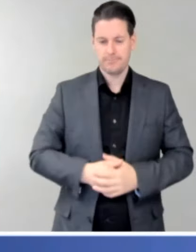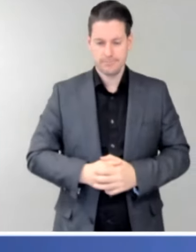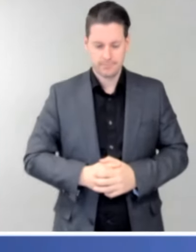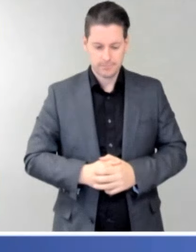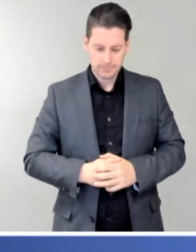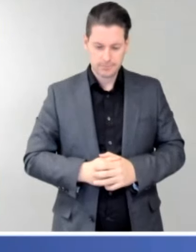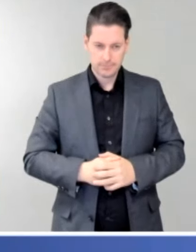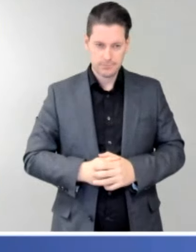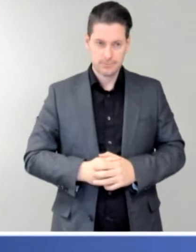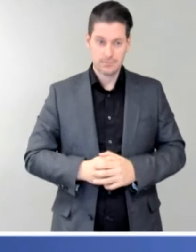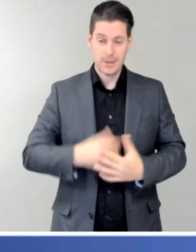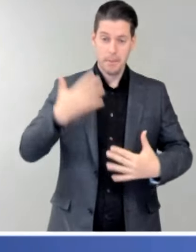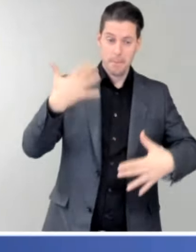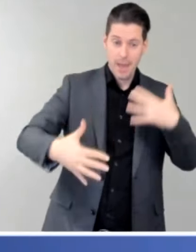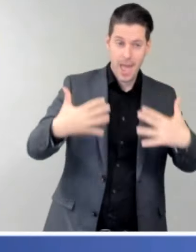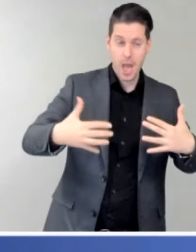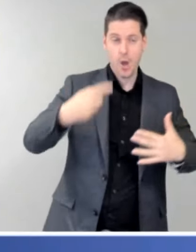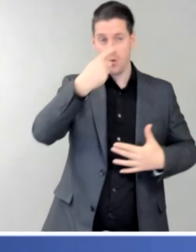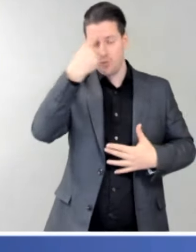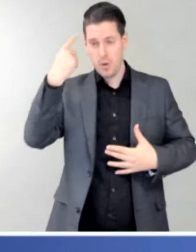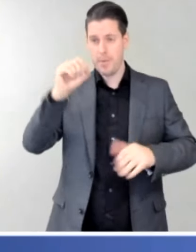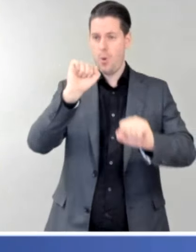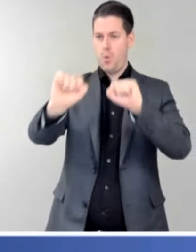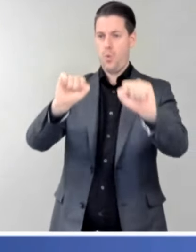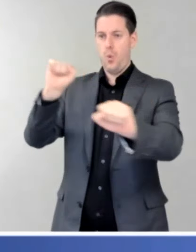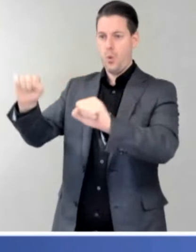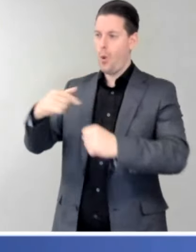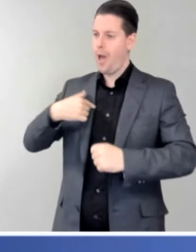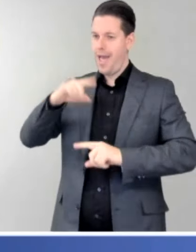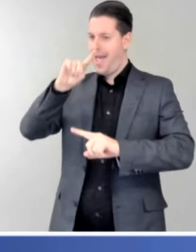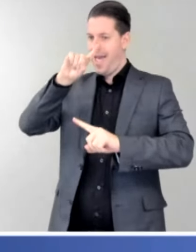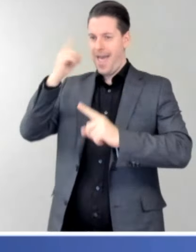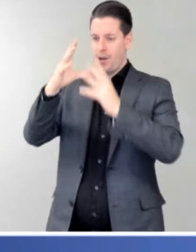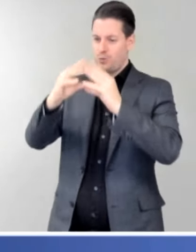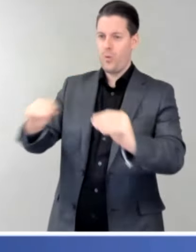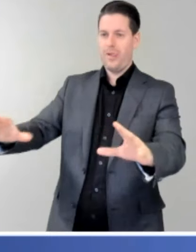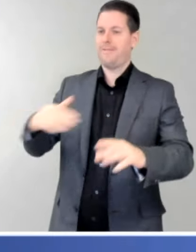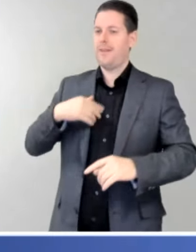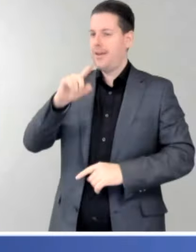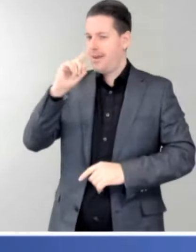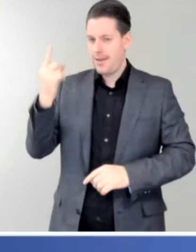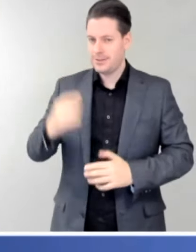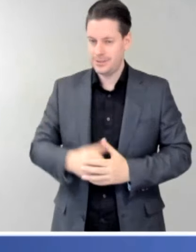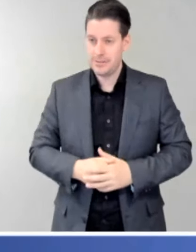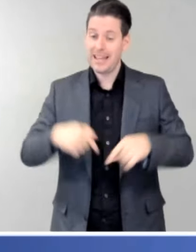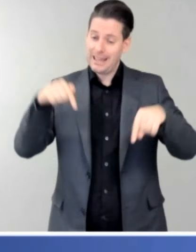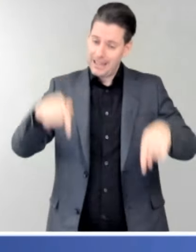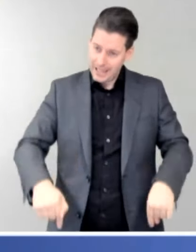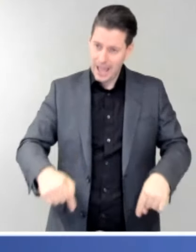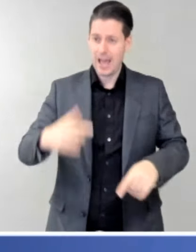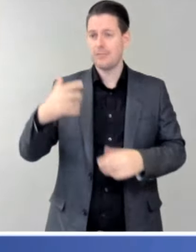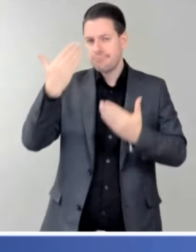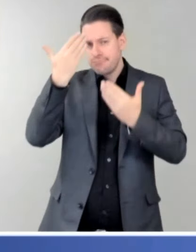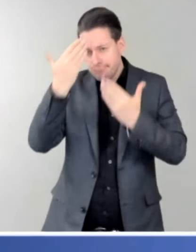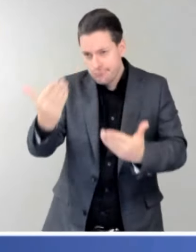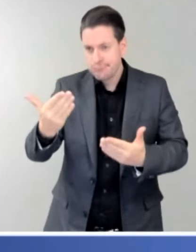is yours to carry. We cannot lift it from your hearts, but we are here today to pay tribute, to offer our compassion and our